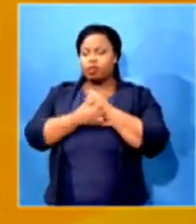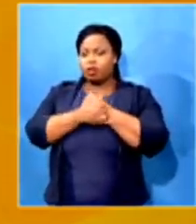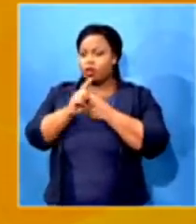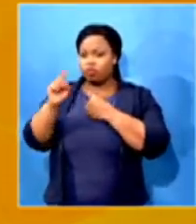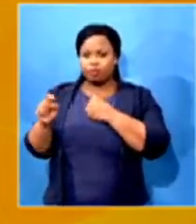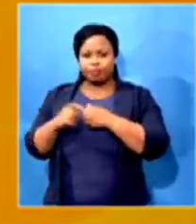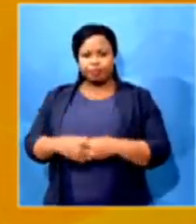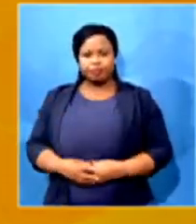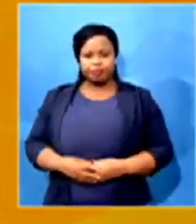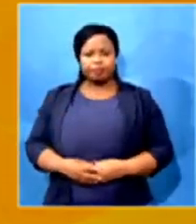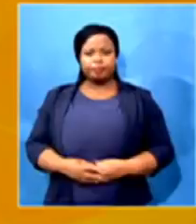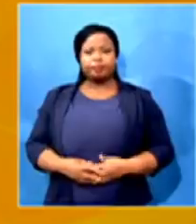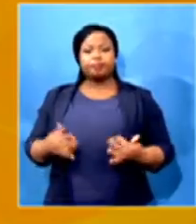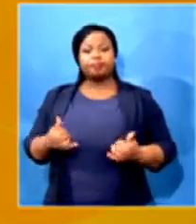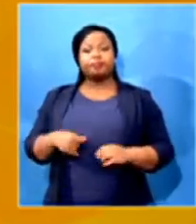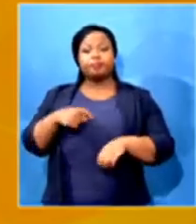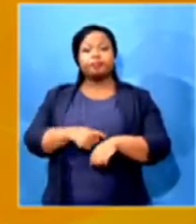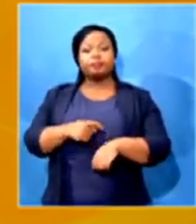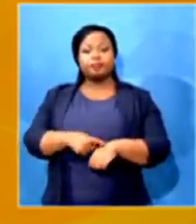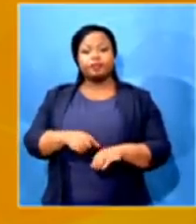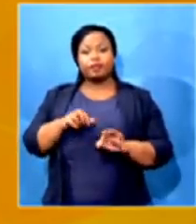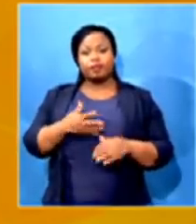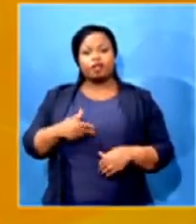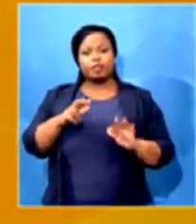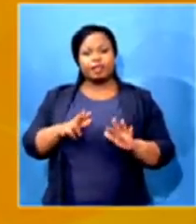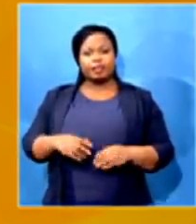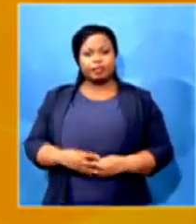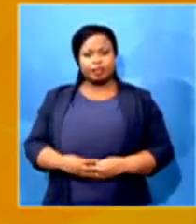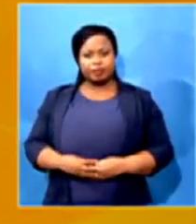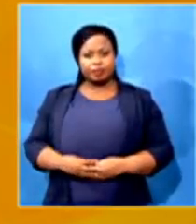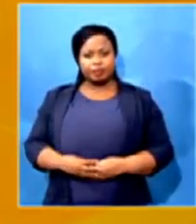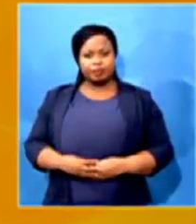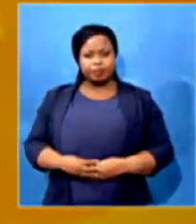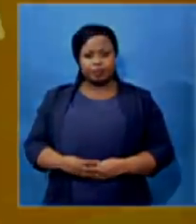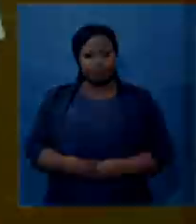respective provinces. The time now is 8:30. Let's get the news headlines. Sakina, what's happening?